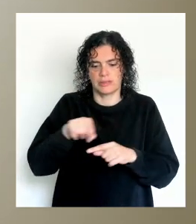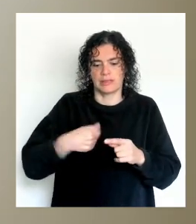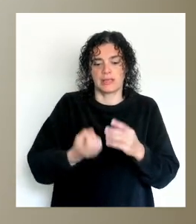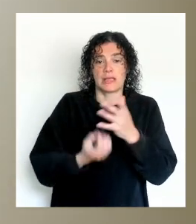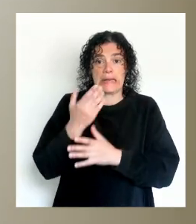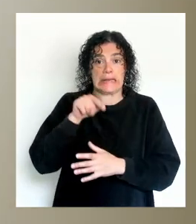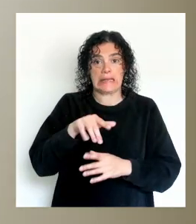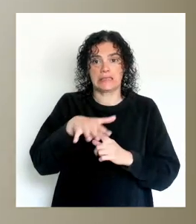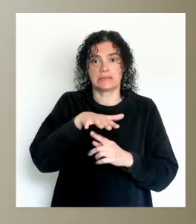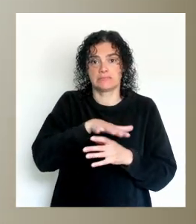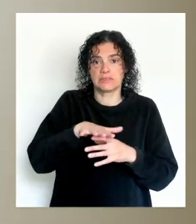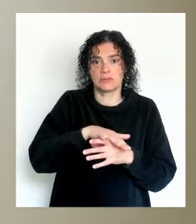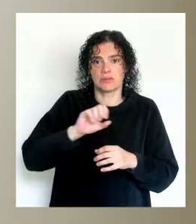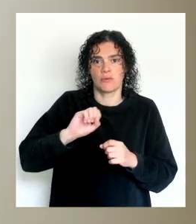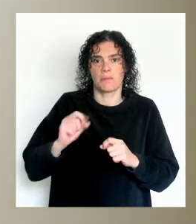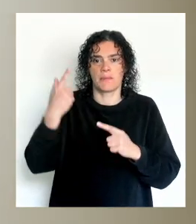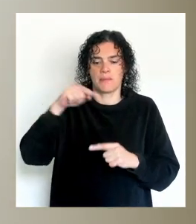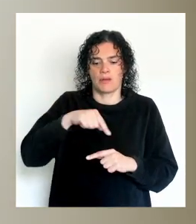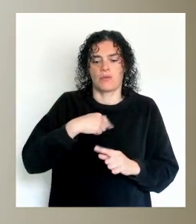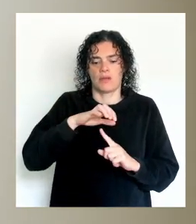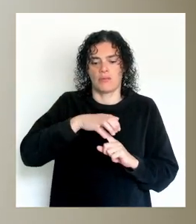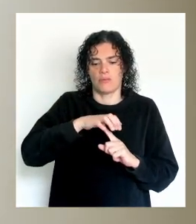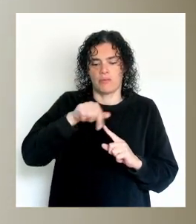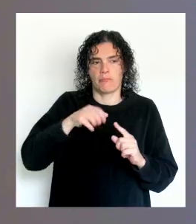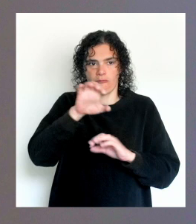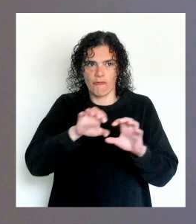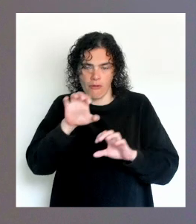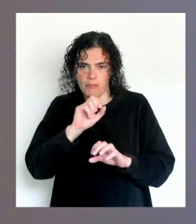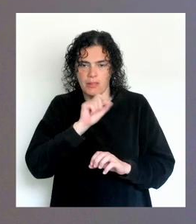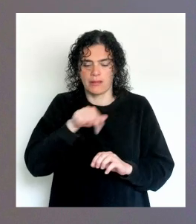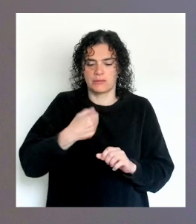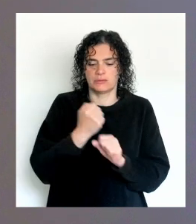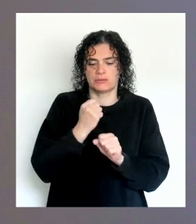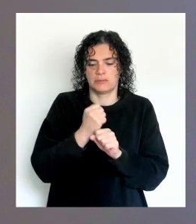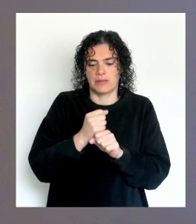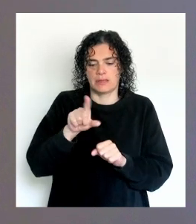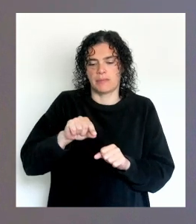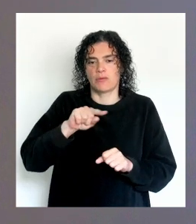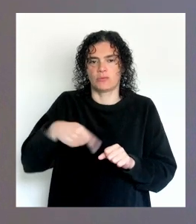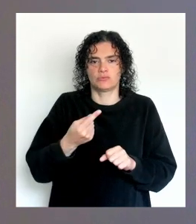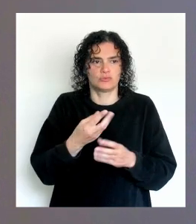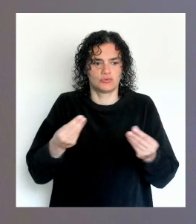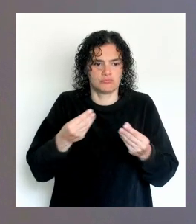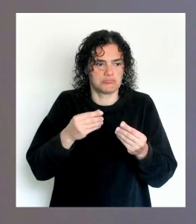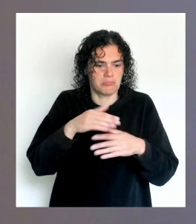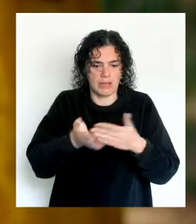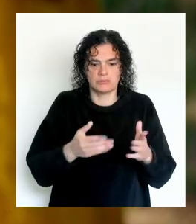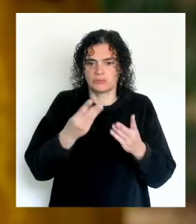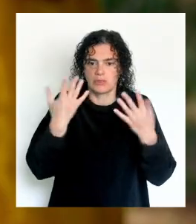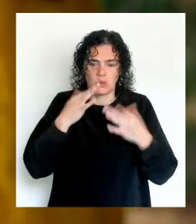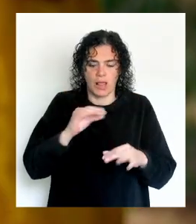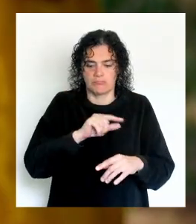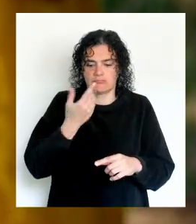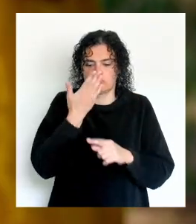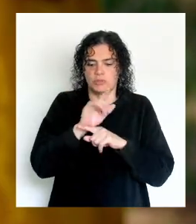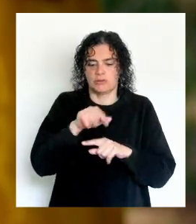embroidery to create, in this case, our first take on what are mushroom-like forms. Often she'll be working with other natural spaces like imagery